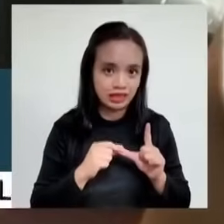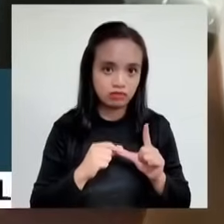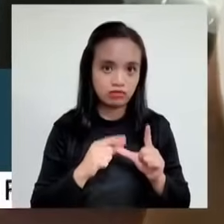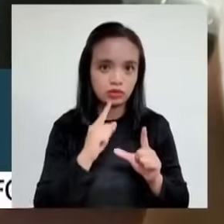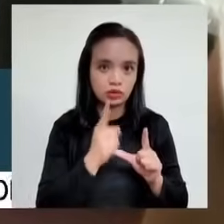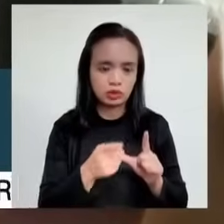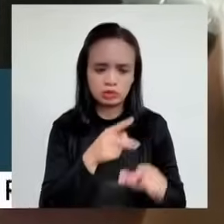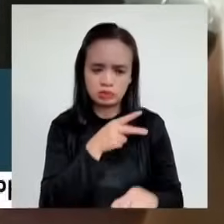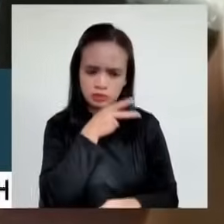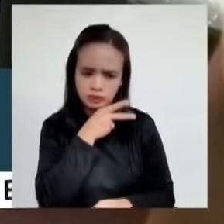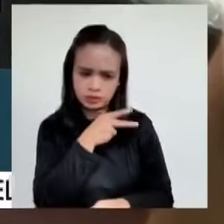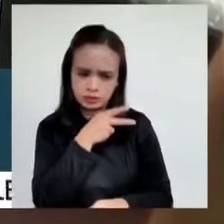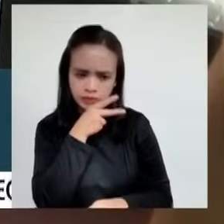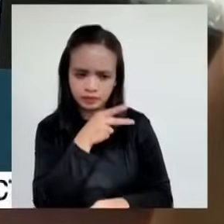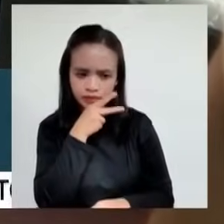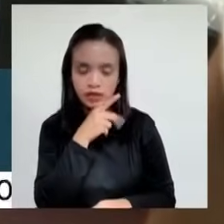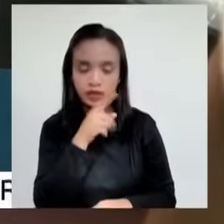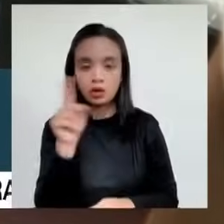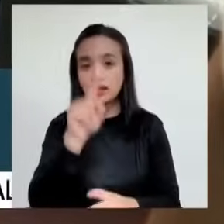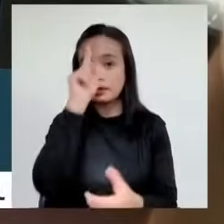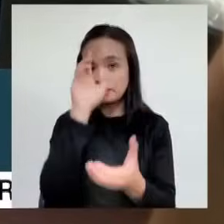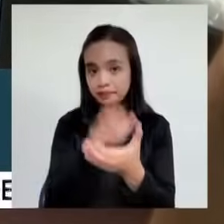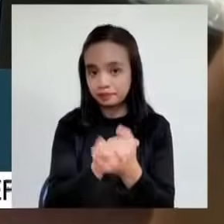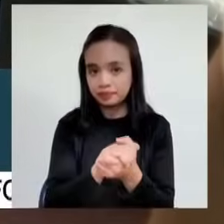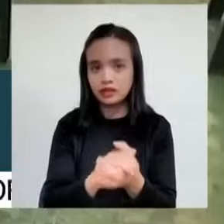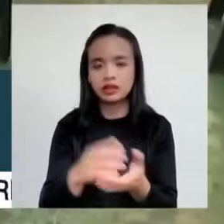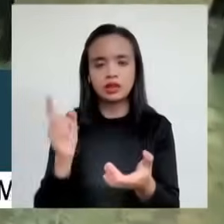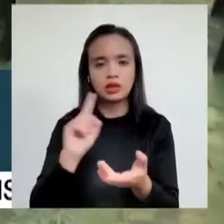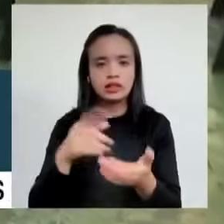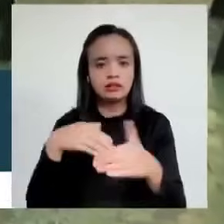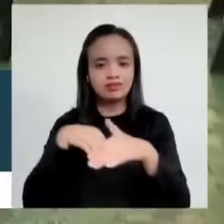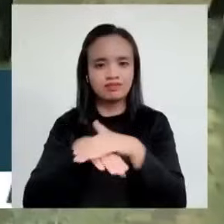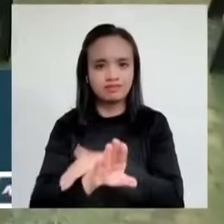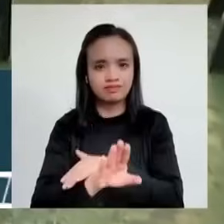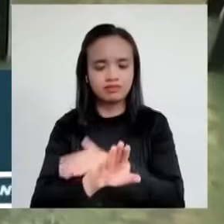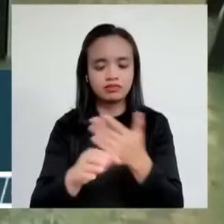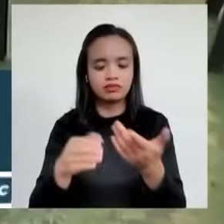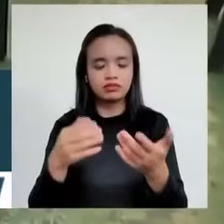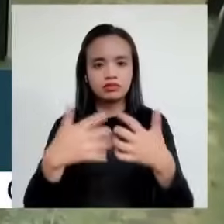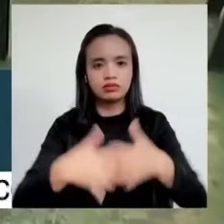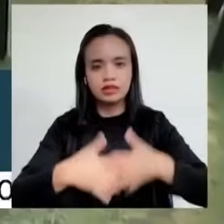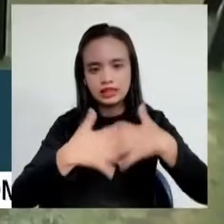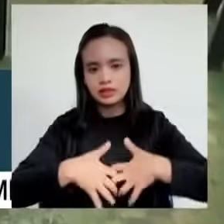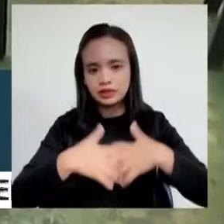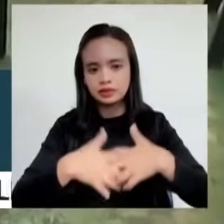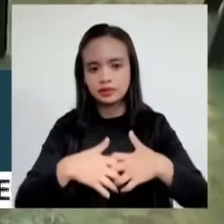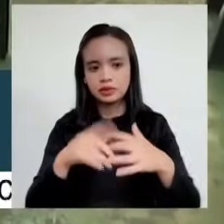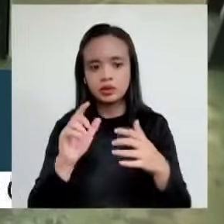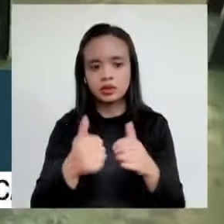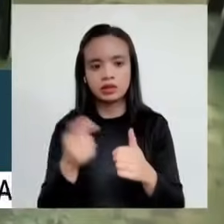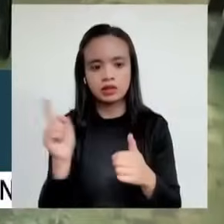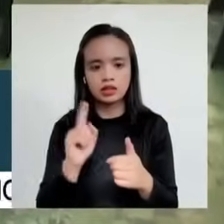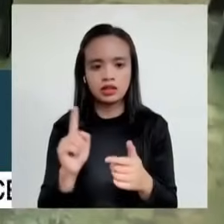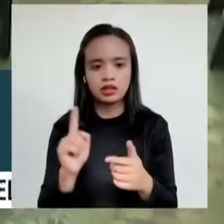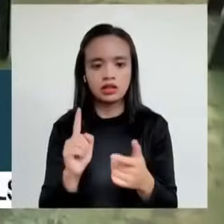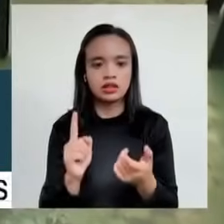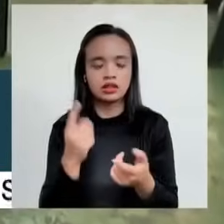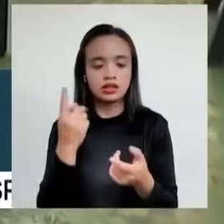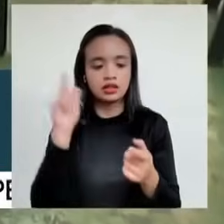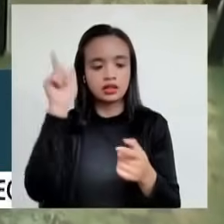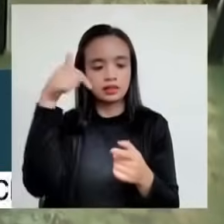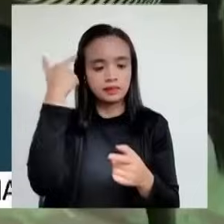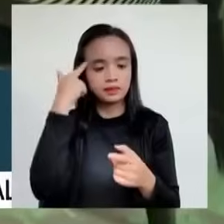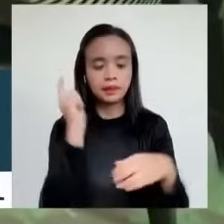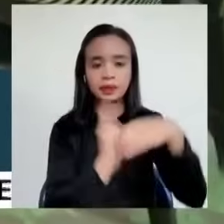Storm and TN Trio believe Smartmatic, the technology provider in the elections, is destabilizing the government. ABS-CBN is yet to get a side